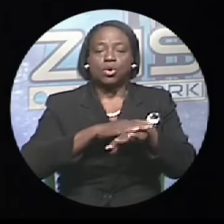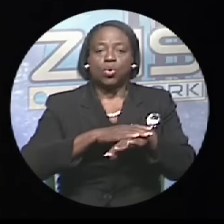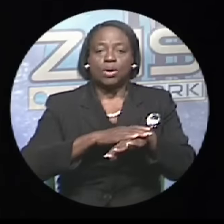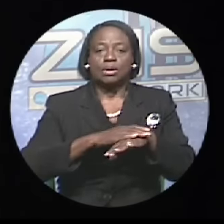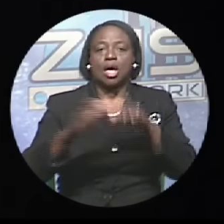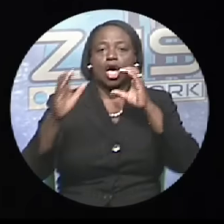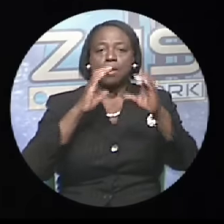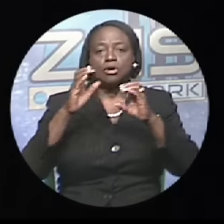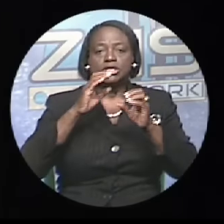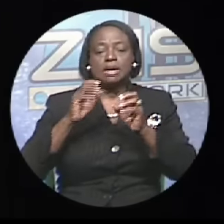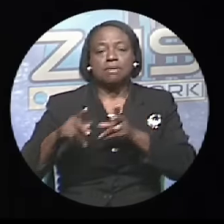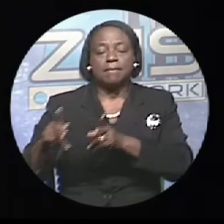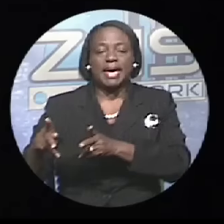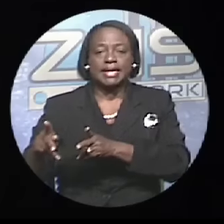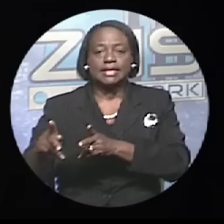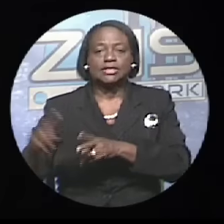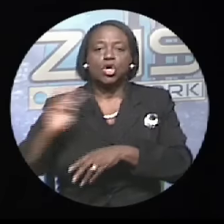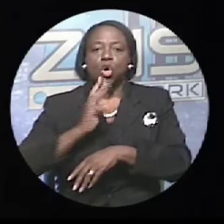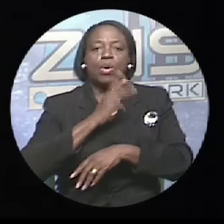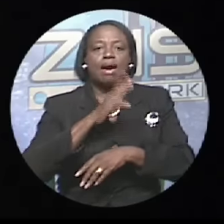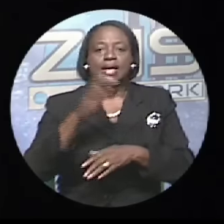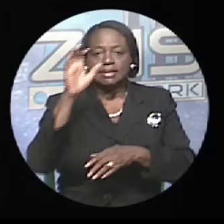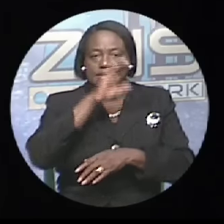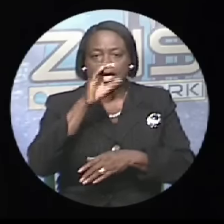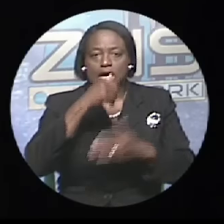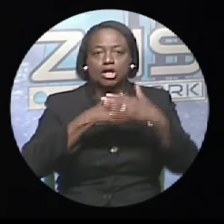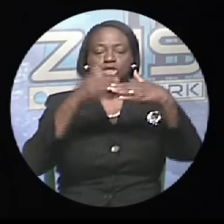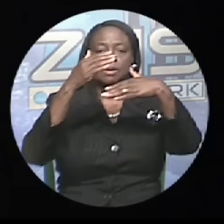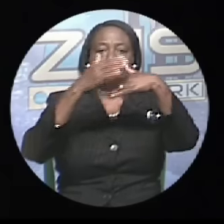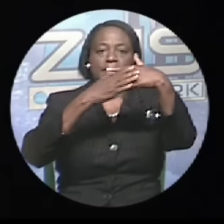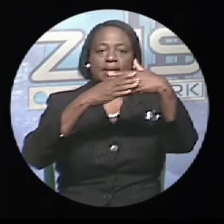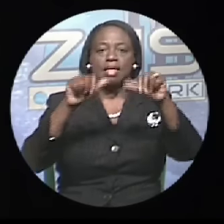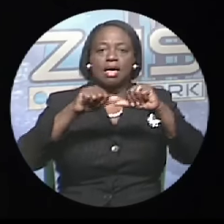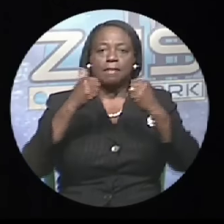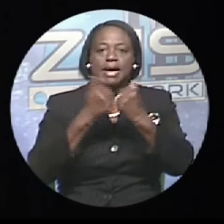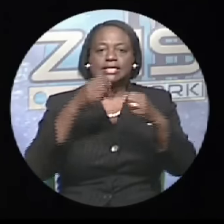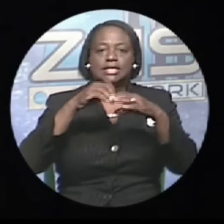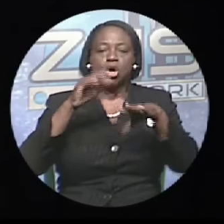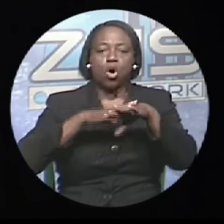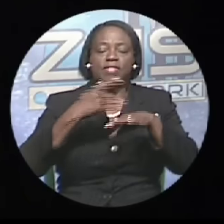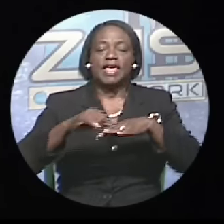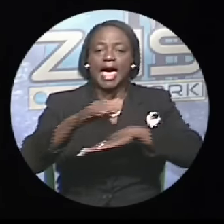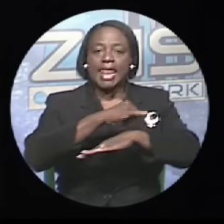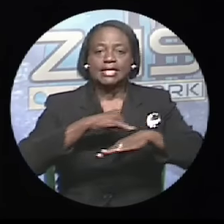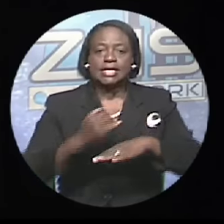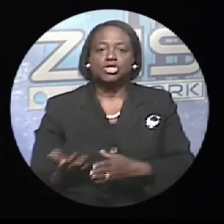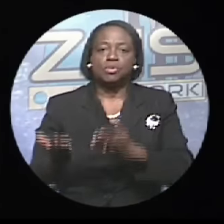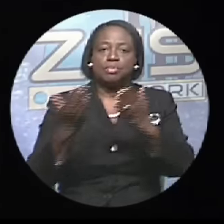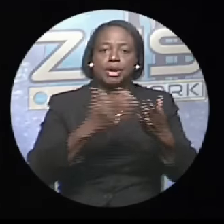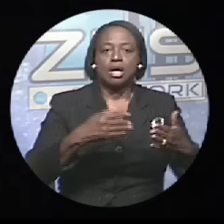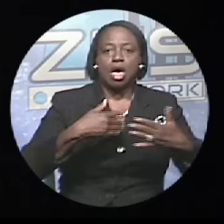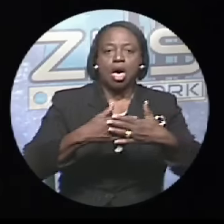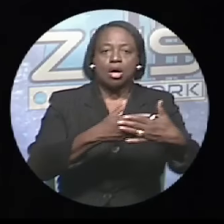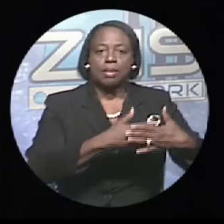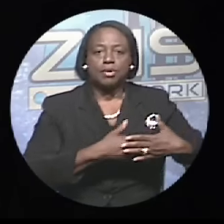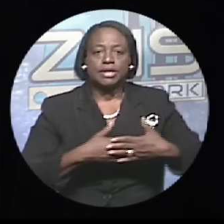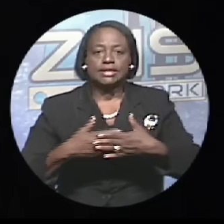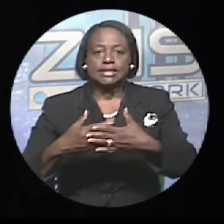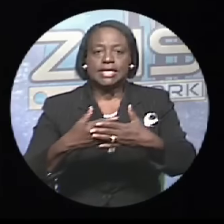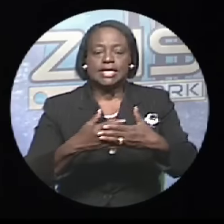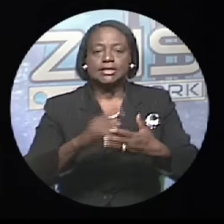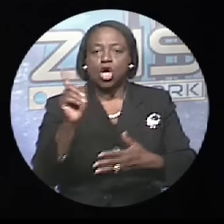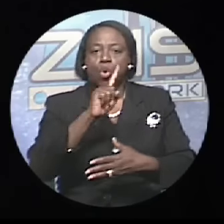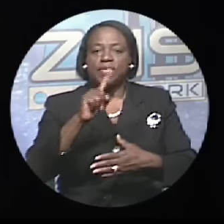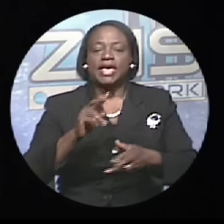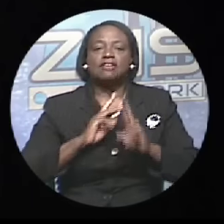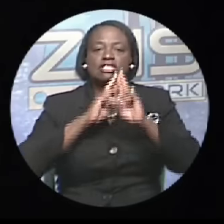preparedness. We are seeking to build capacity in the islands and to bring communities to a point where they can respond in